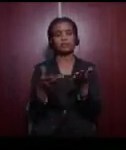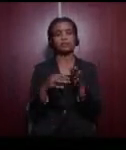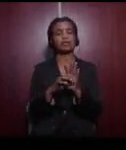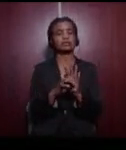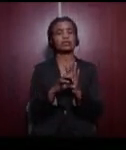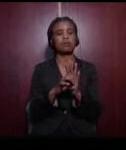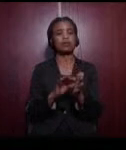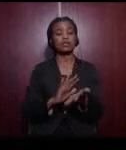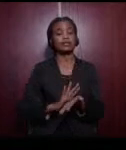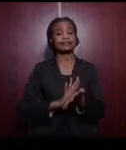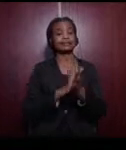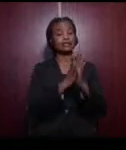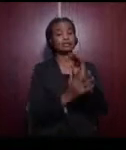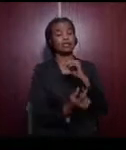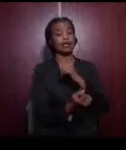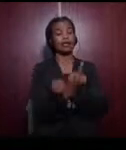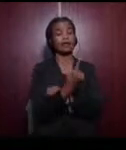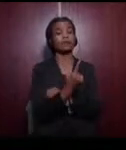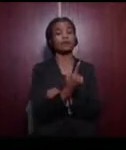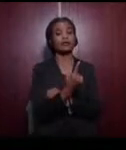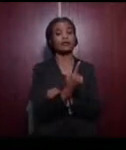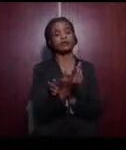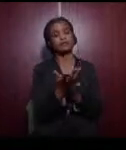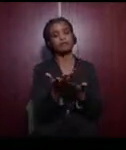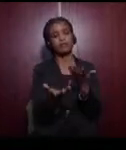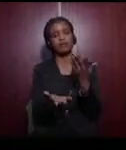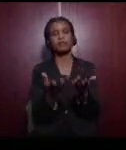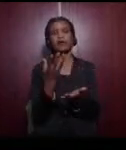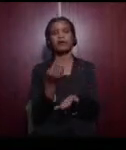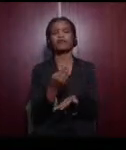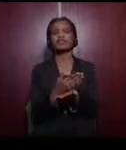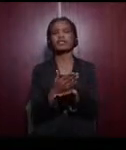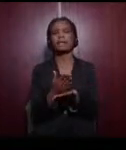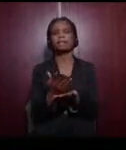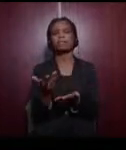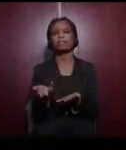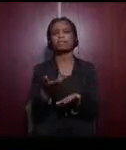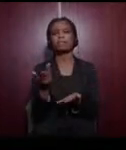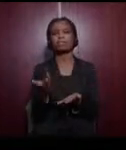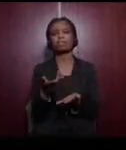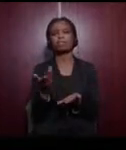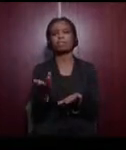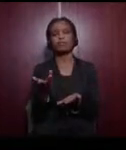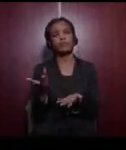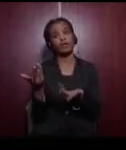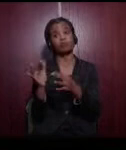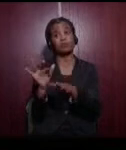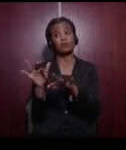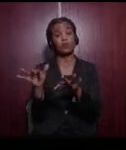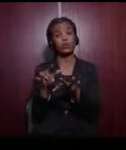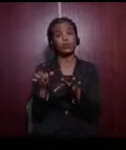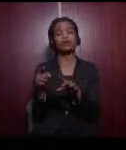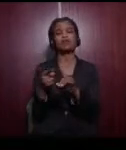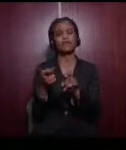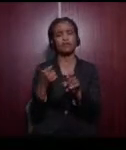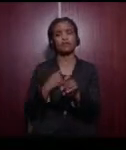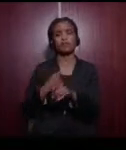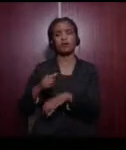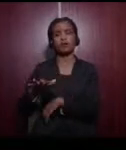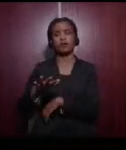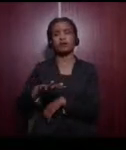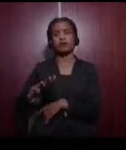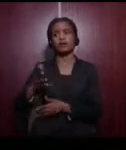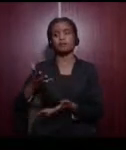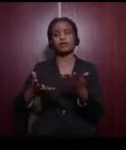ka yona. So hona le some of the batho be loreng where ke tswang teng hona le batho be loreng ba latlhelwa ke